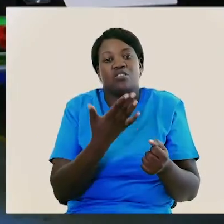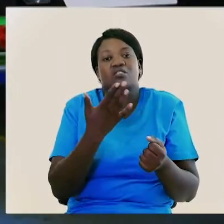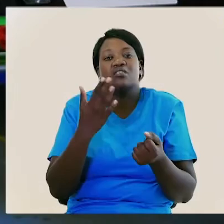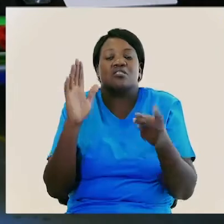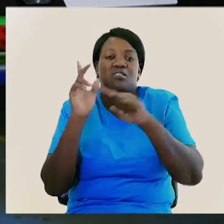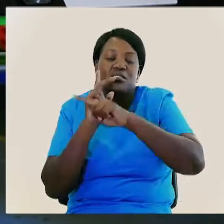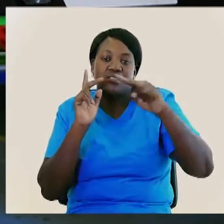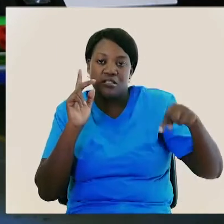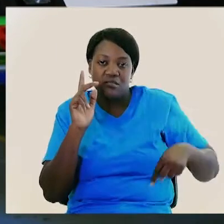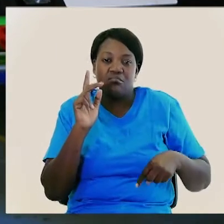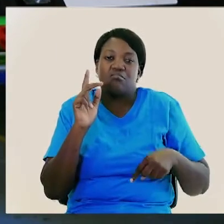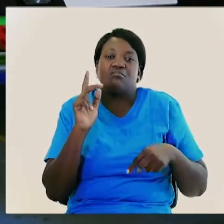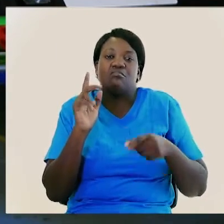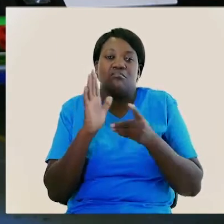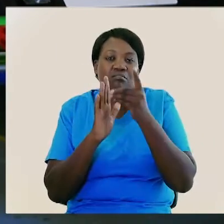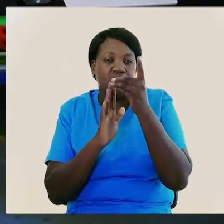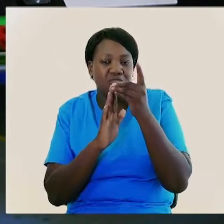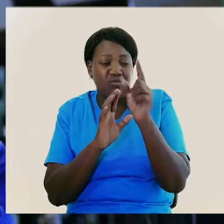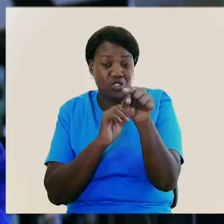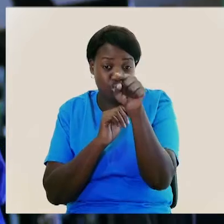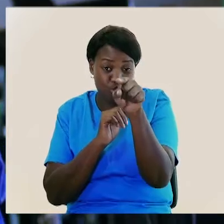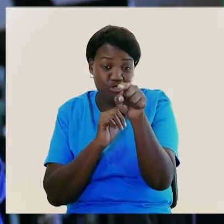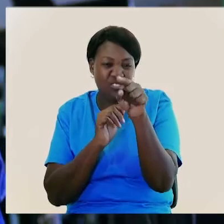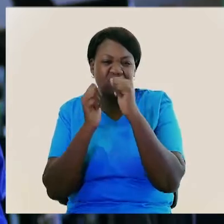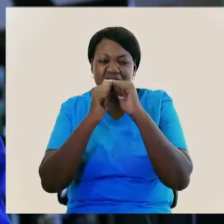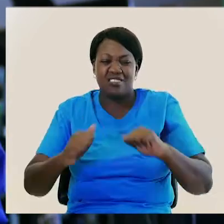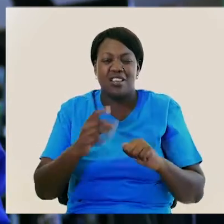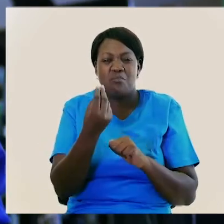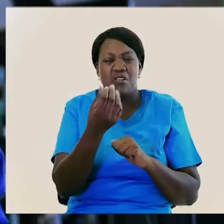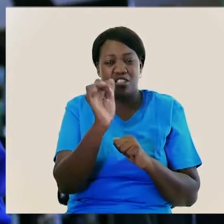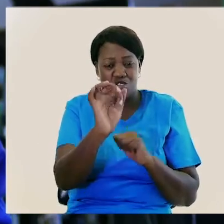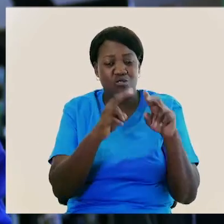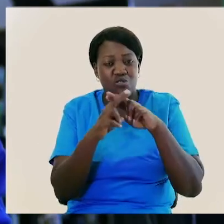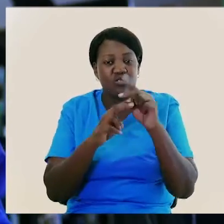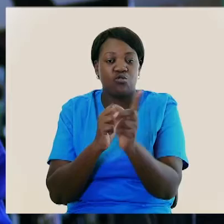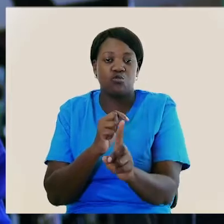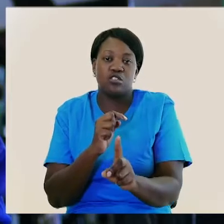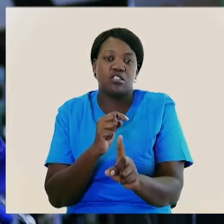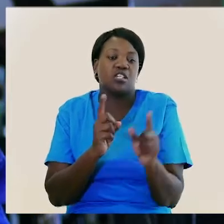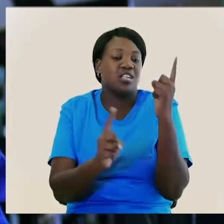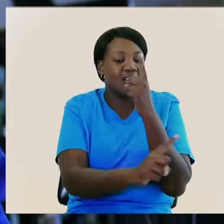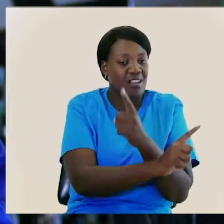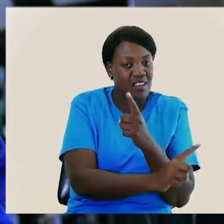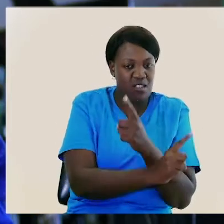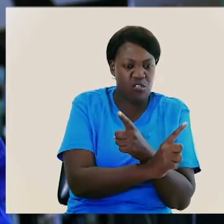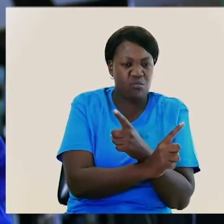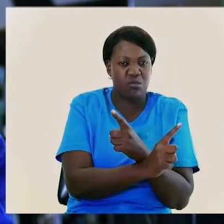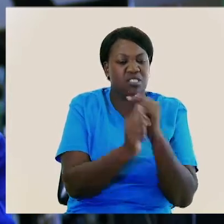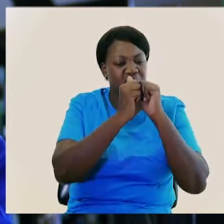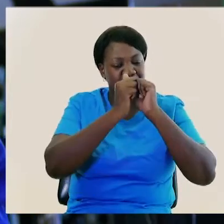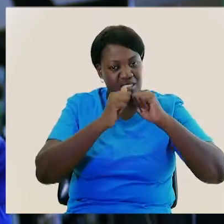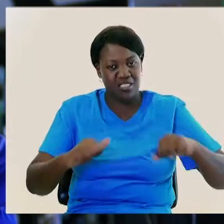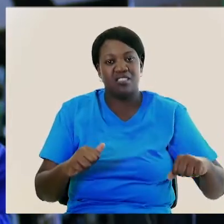Just as you make a choice about what you will spend your money on, so the government of a country must also make certain